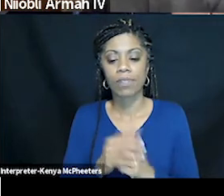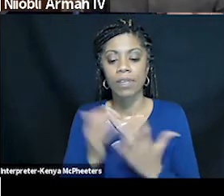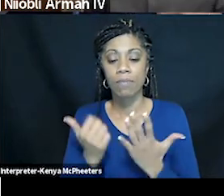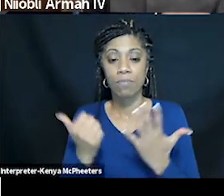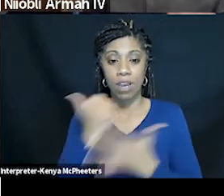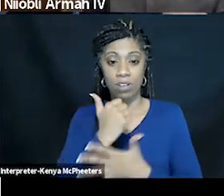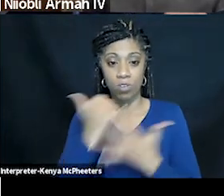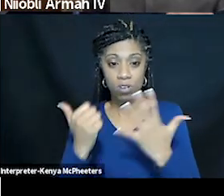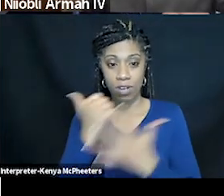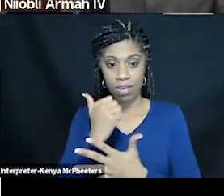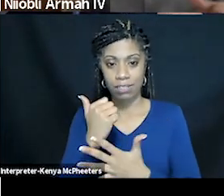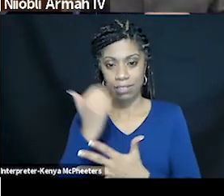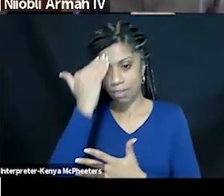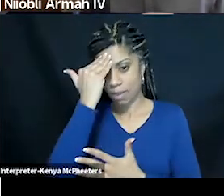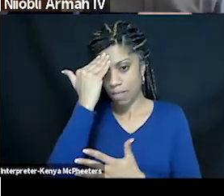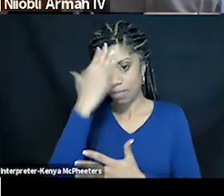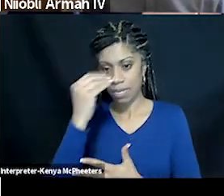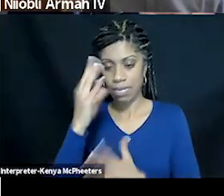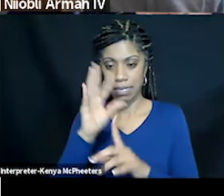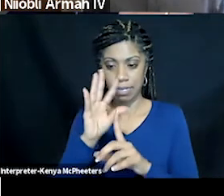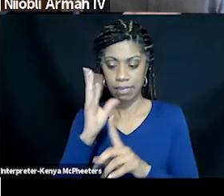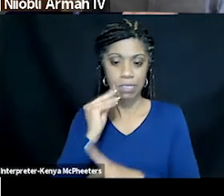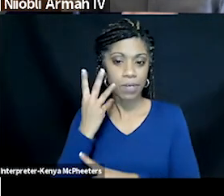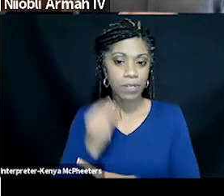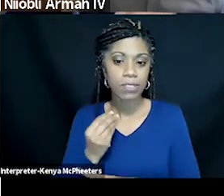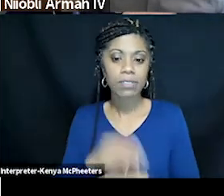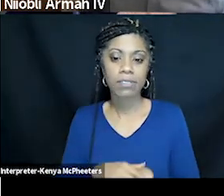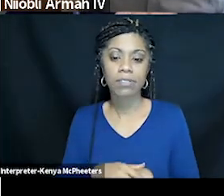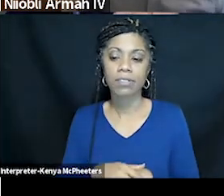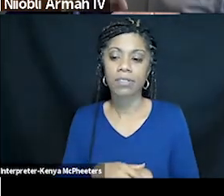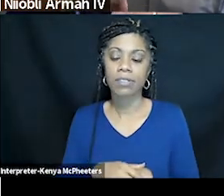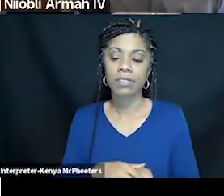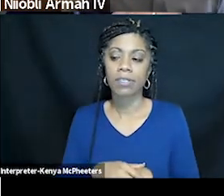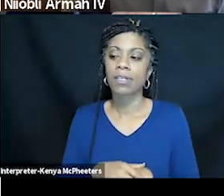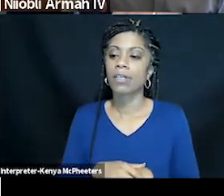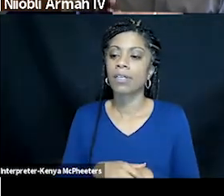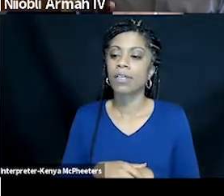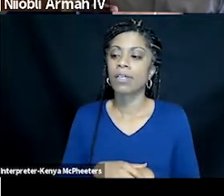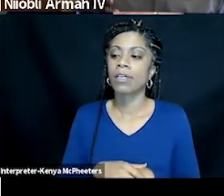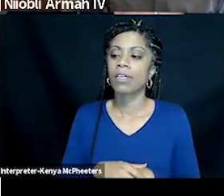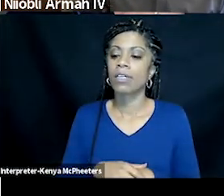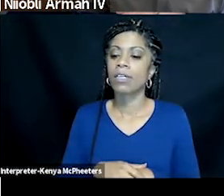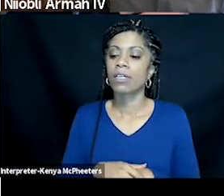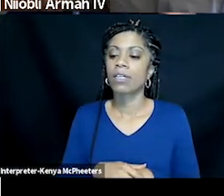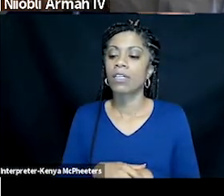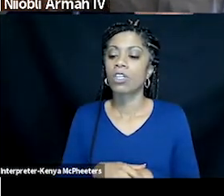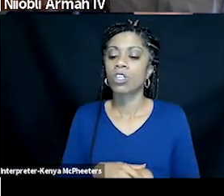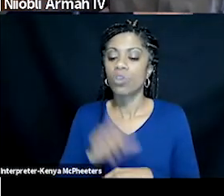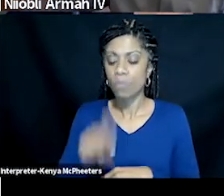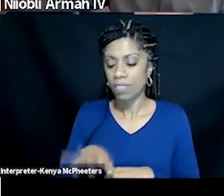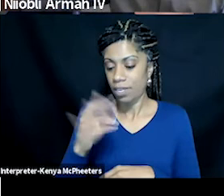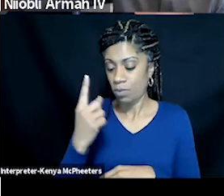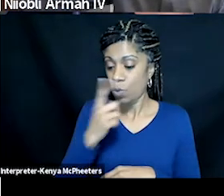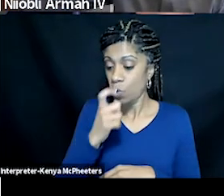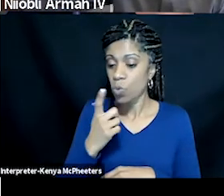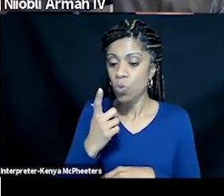quantifiable outcome from having someone in the room who has lived through the changes that your organization says it wants